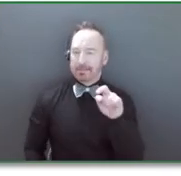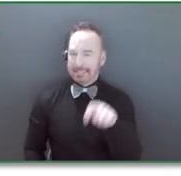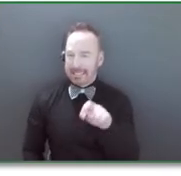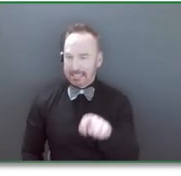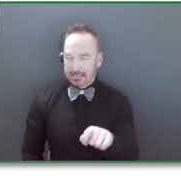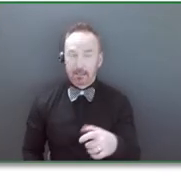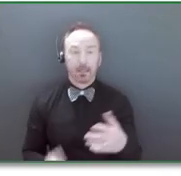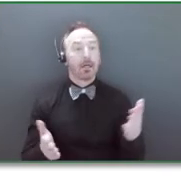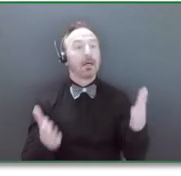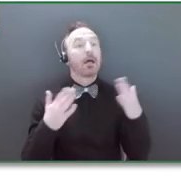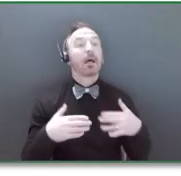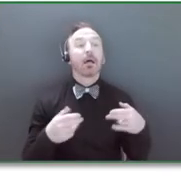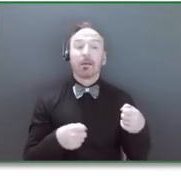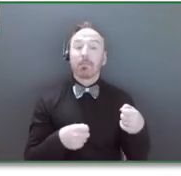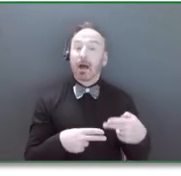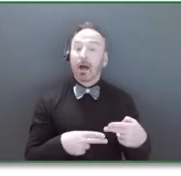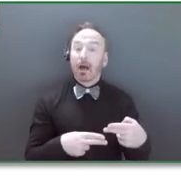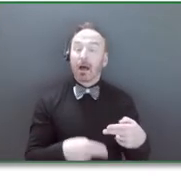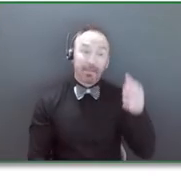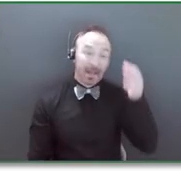Another idea was around the